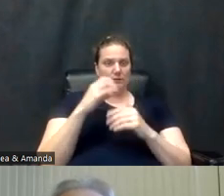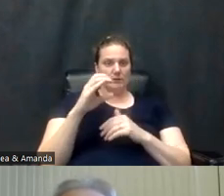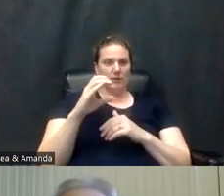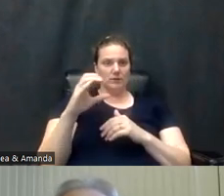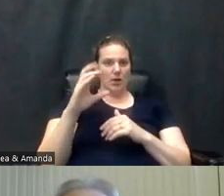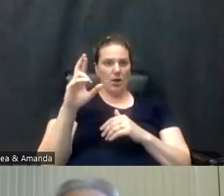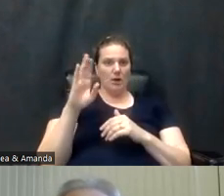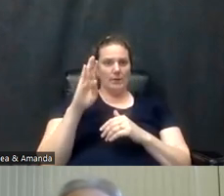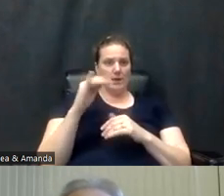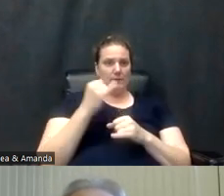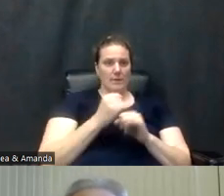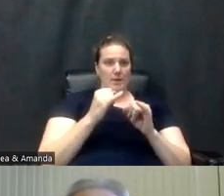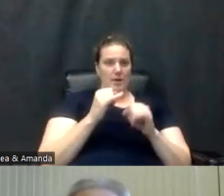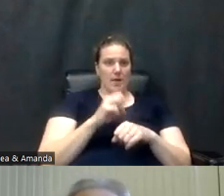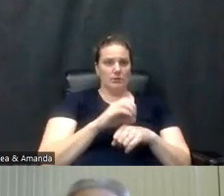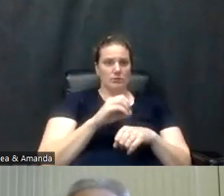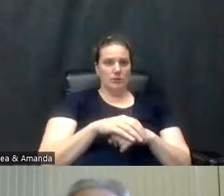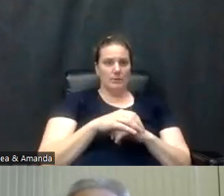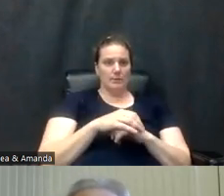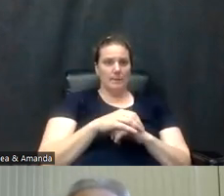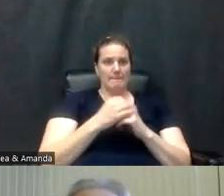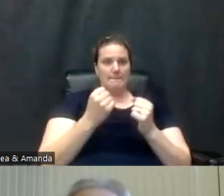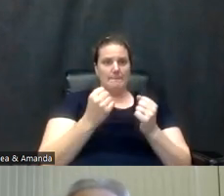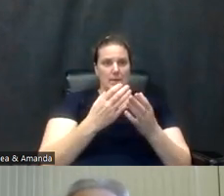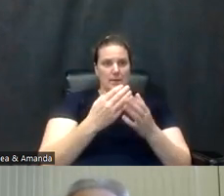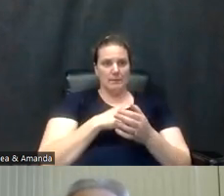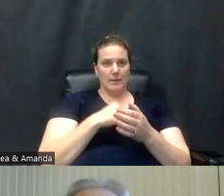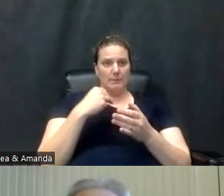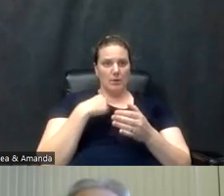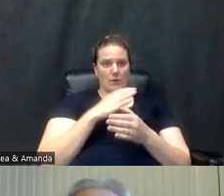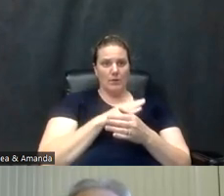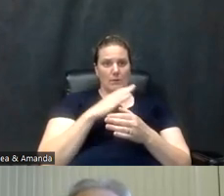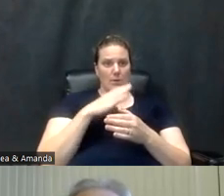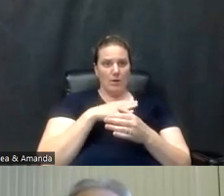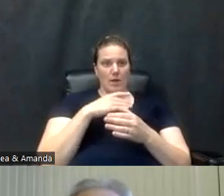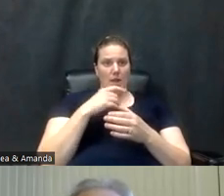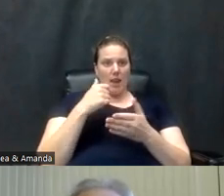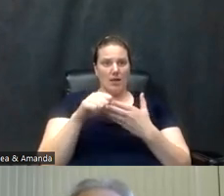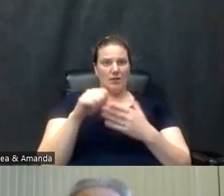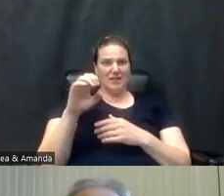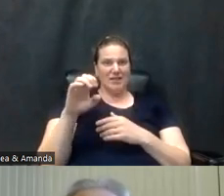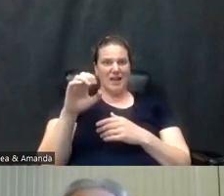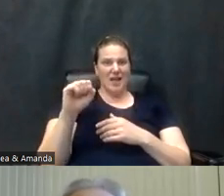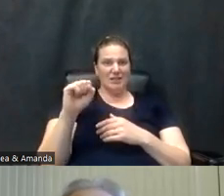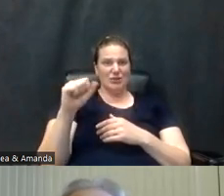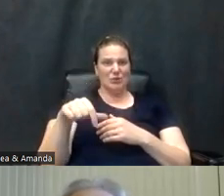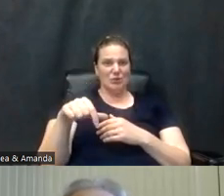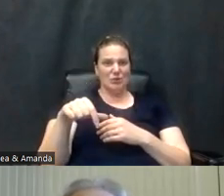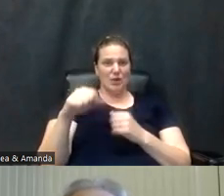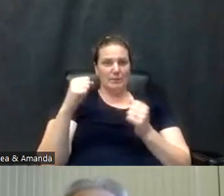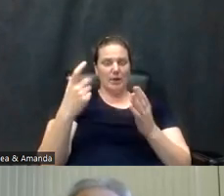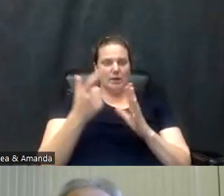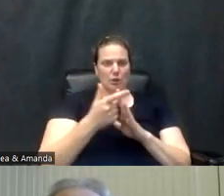own independent counsel. Many of the members of the board have the letters ESQ after their name, so many of them are